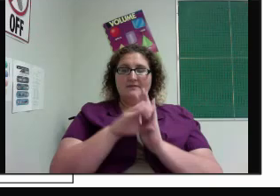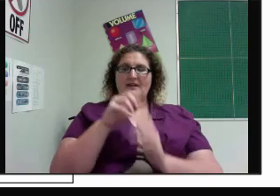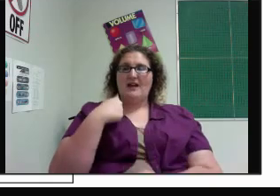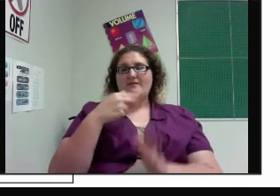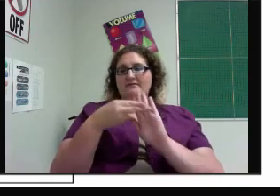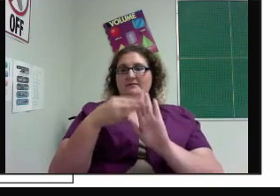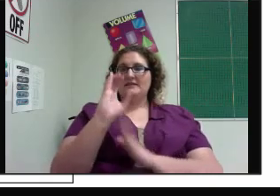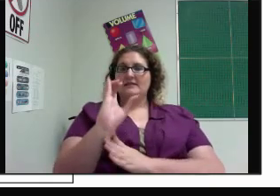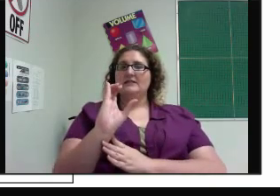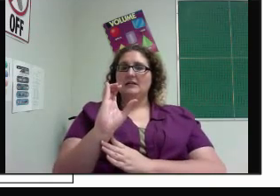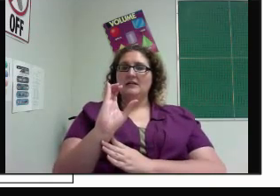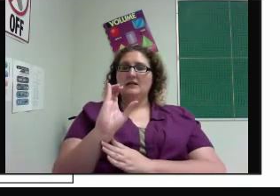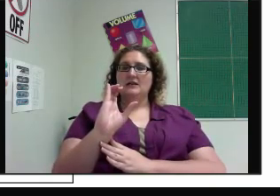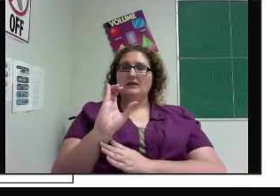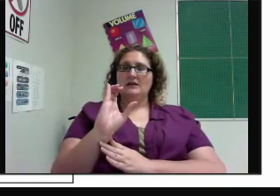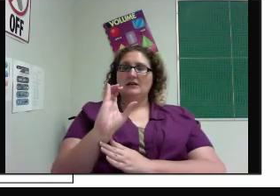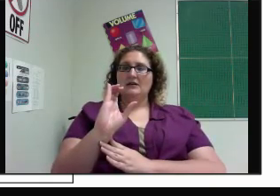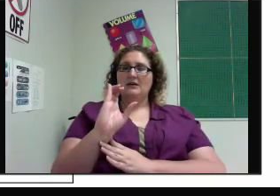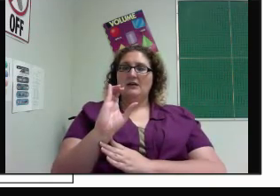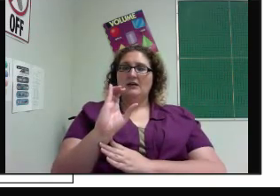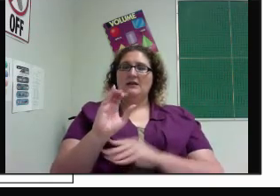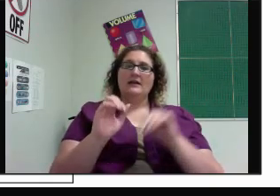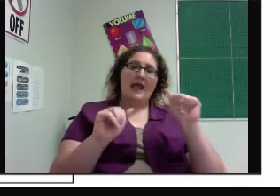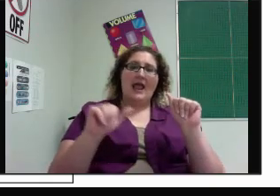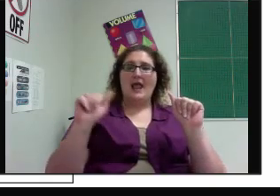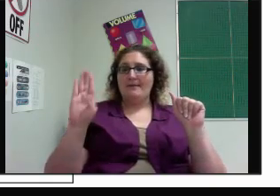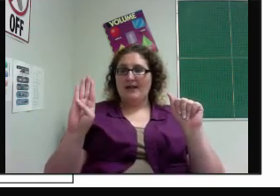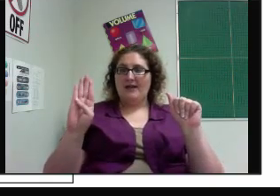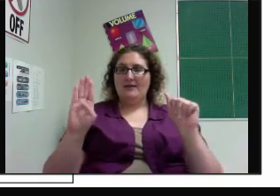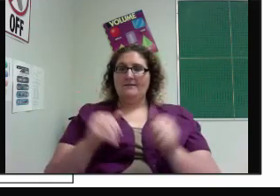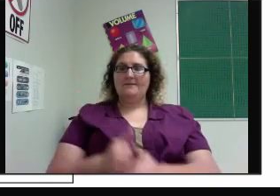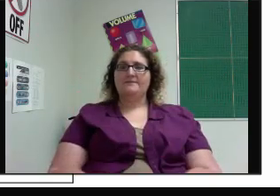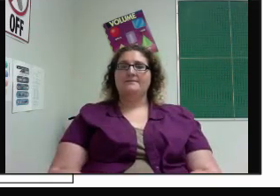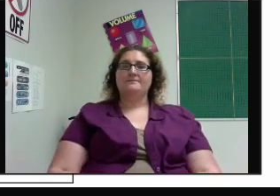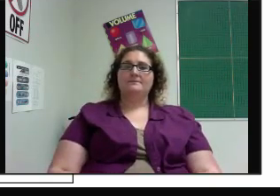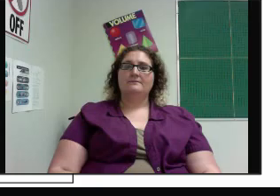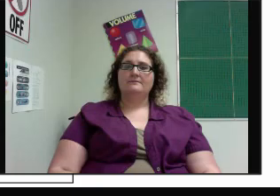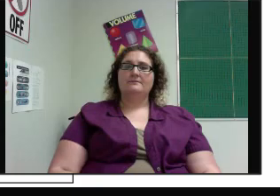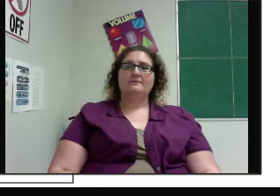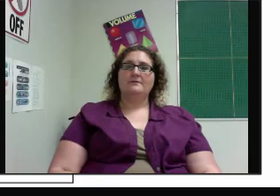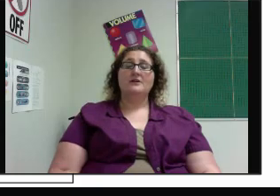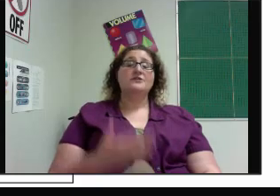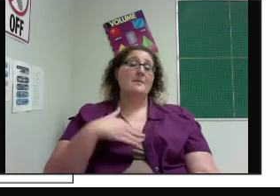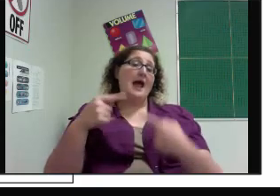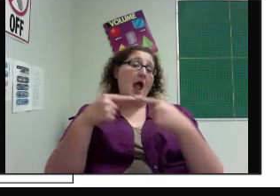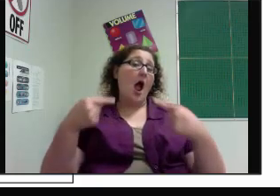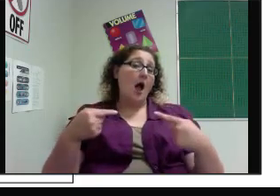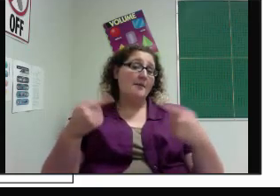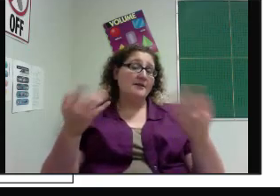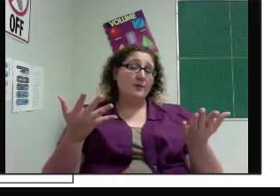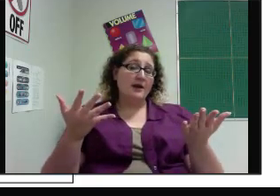I have C, and let's do A and B. And so my opposite rays would be